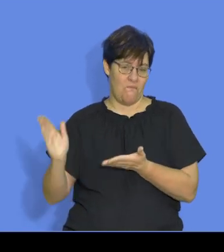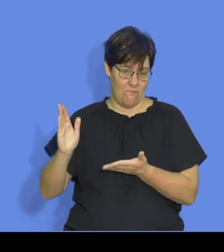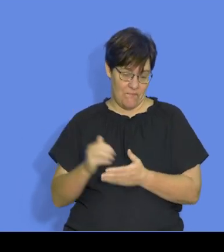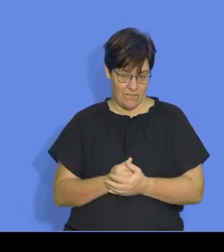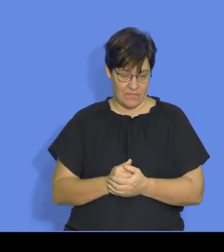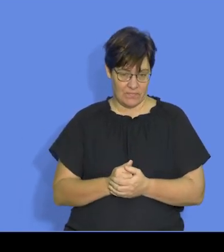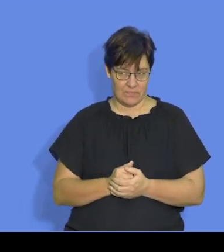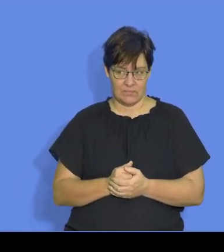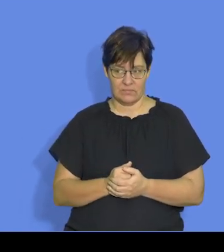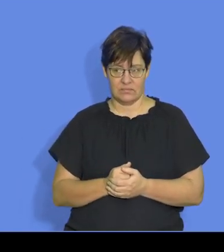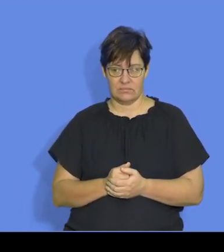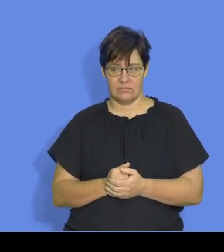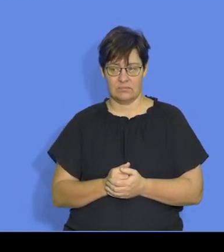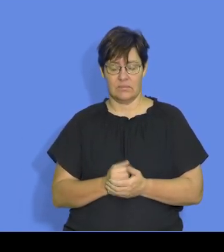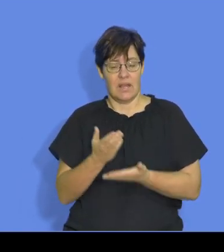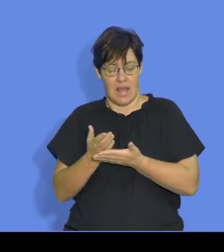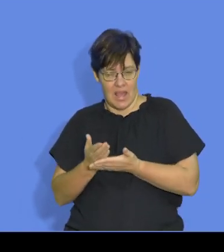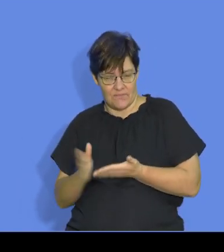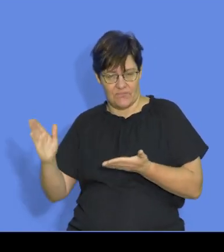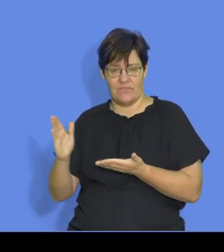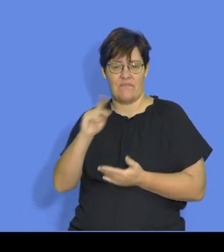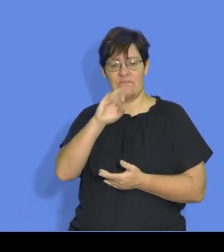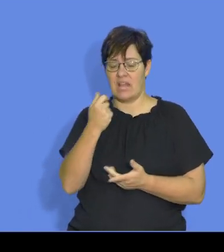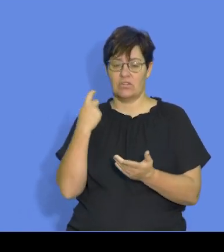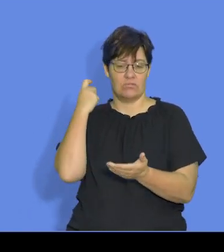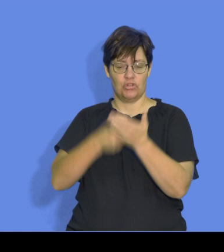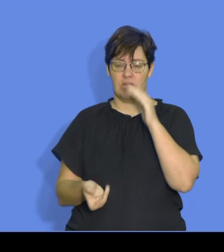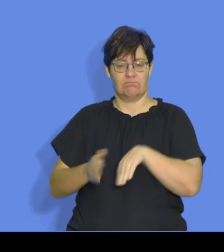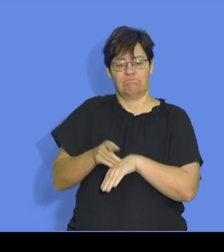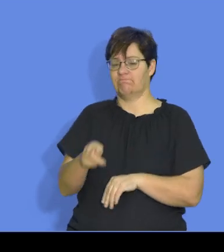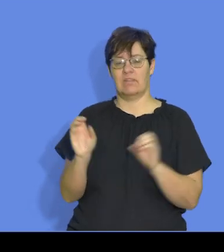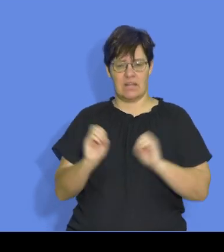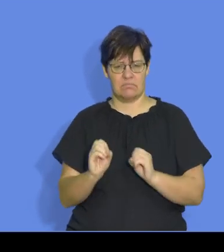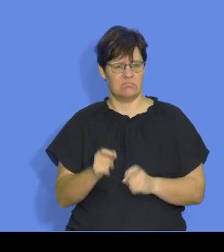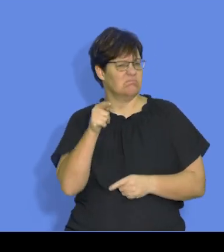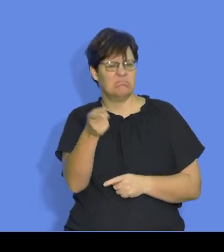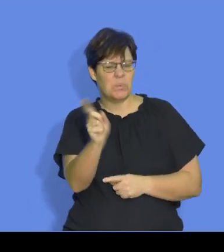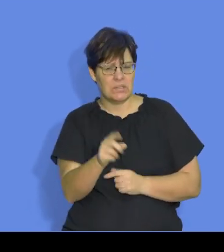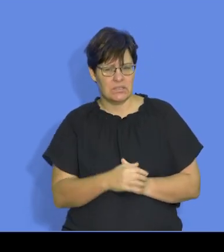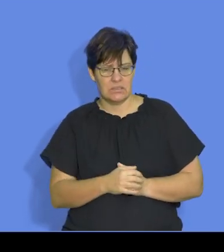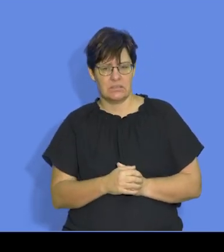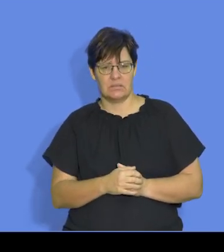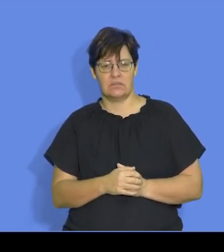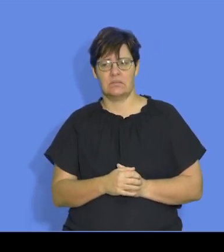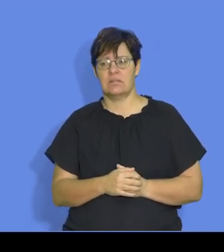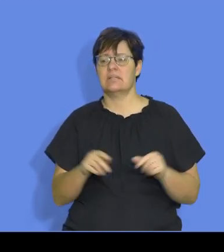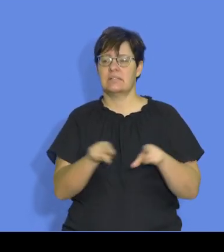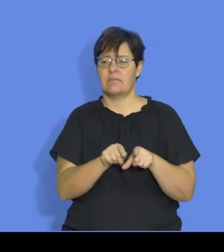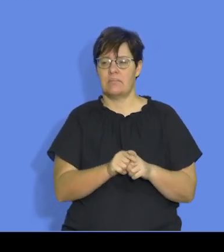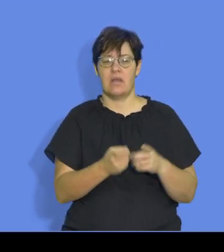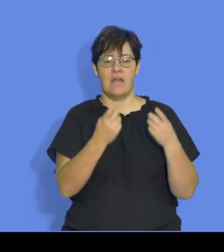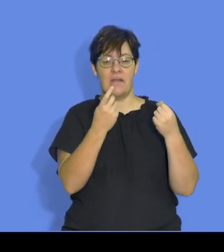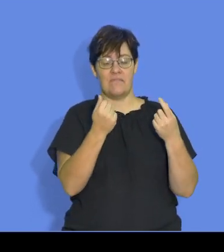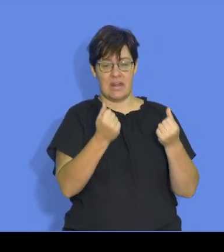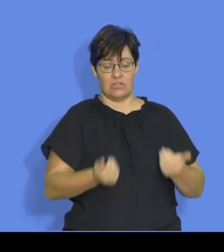We said they are exempt from VAT. Now, what are these items? The category would be